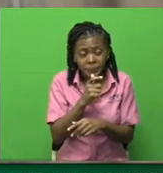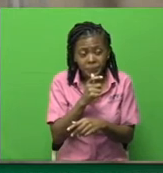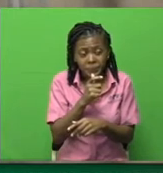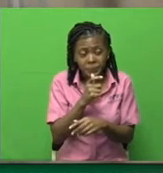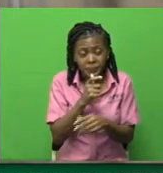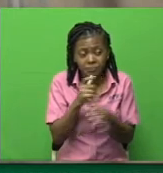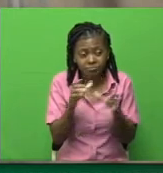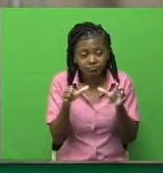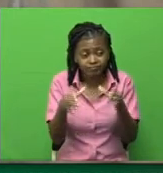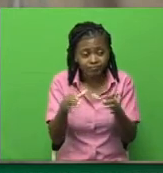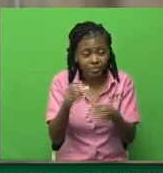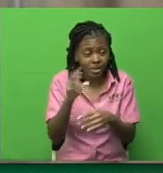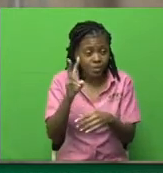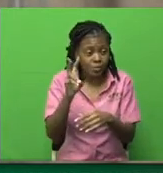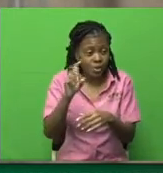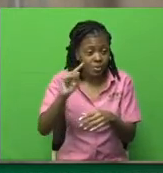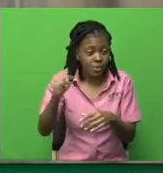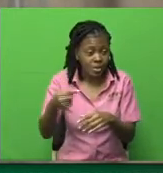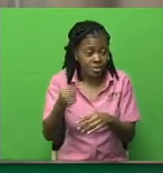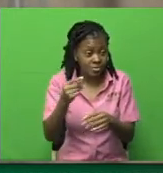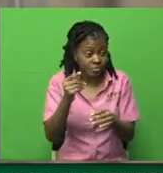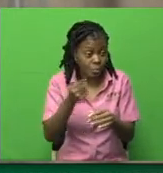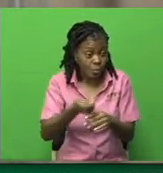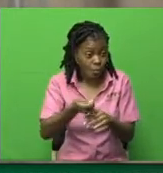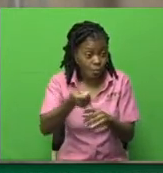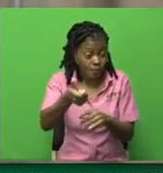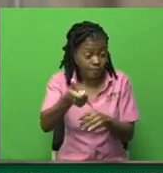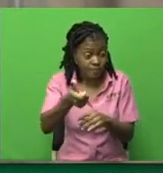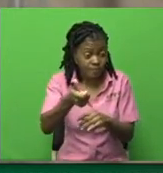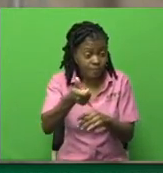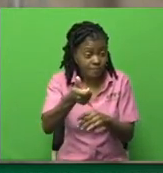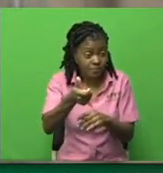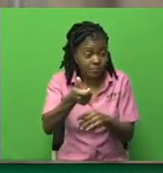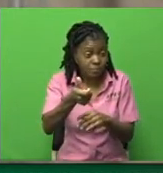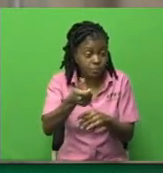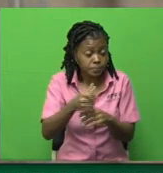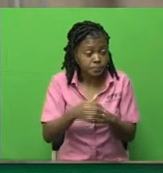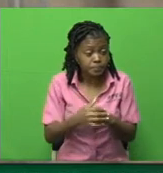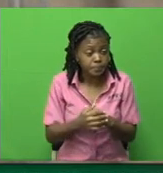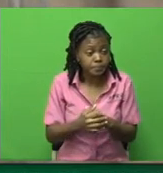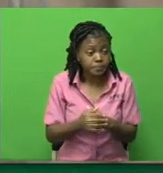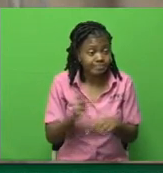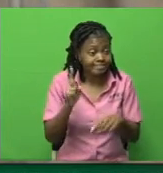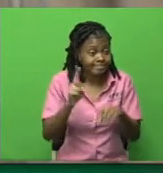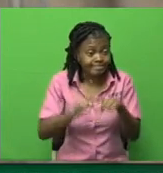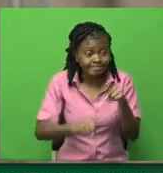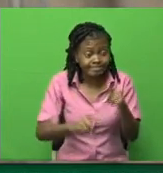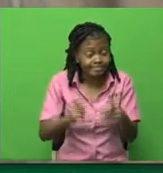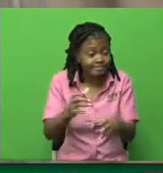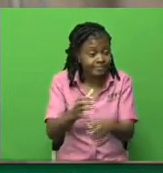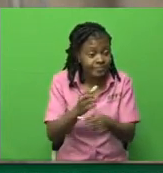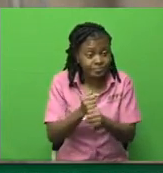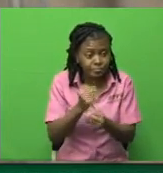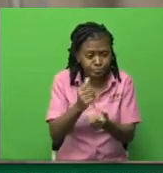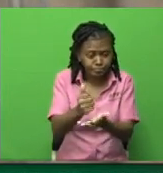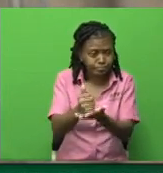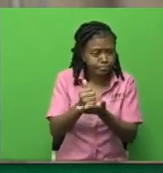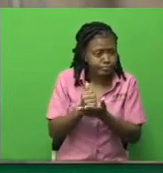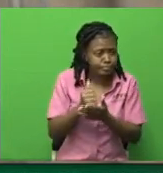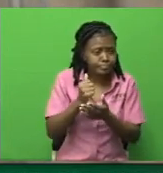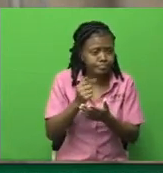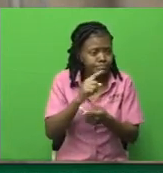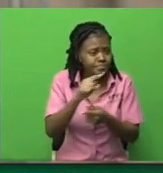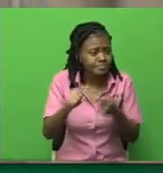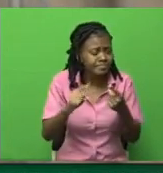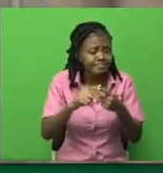will be bumped off from receiving rebates when that electricity tariffs